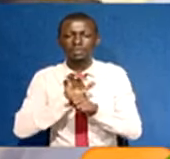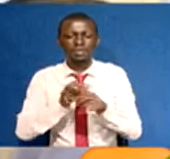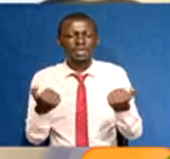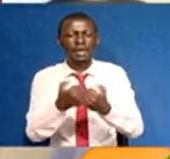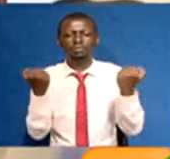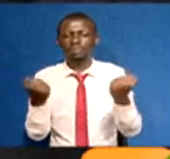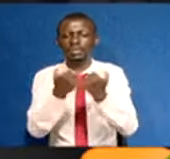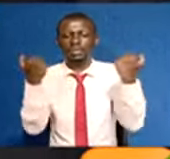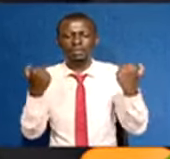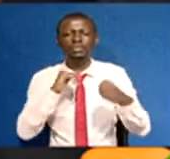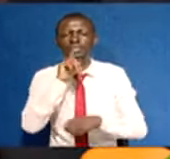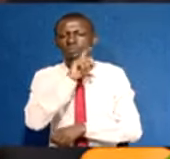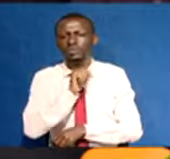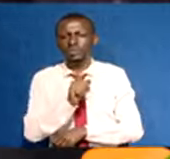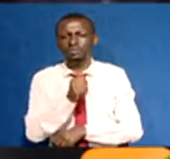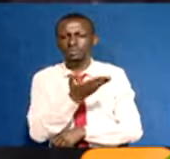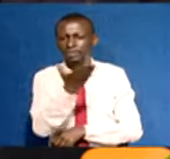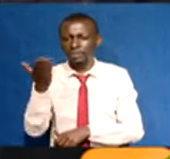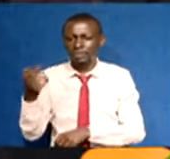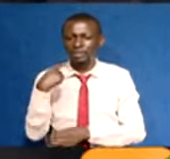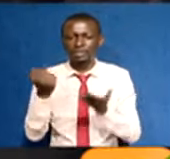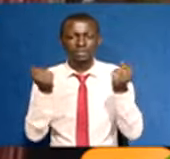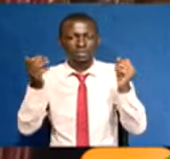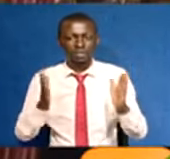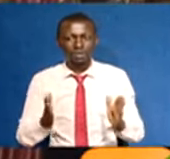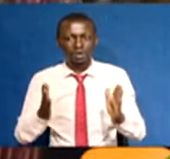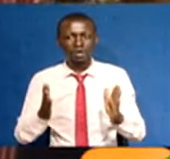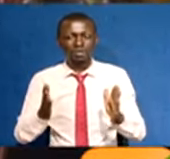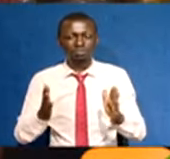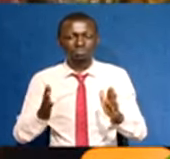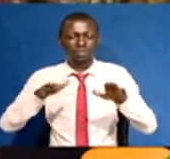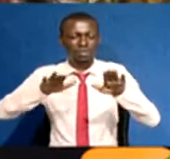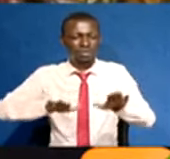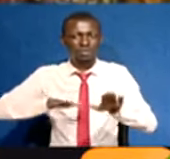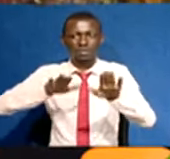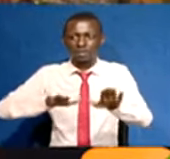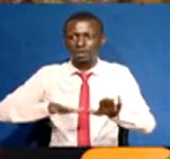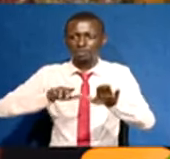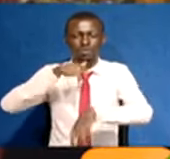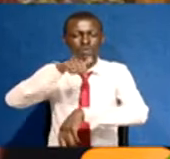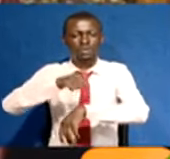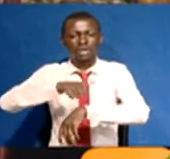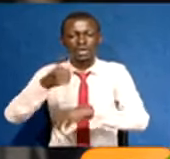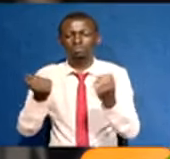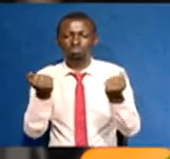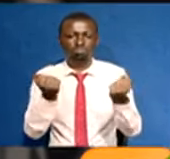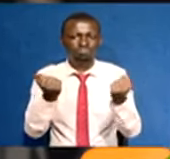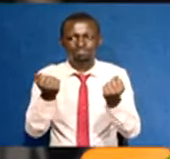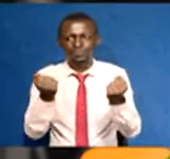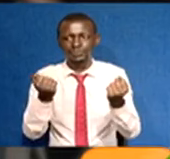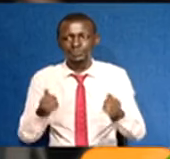from the road accidents and called on drivers to exercise caution on the roads.